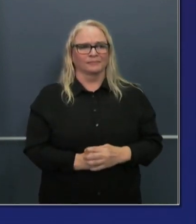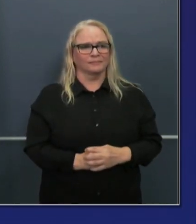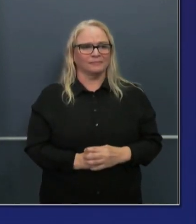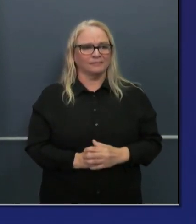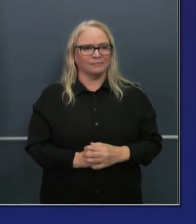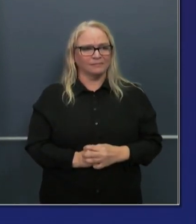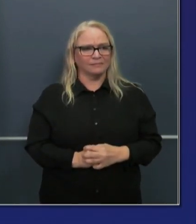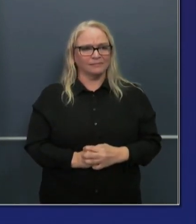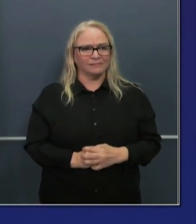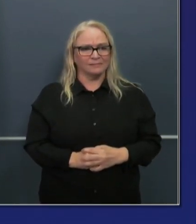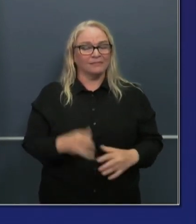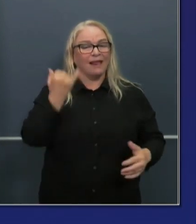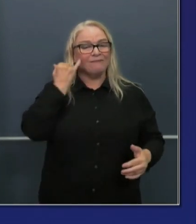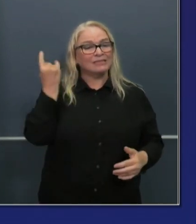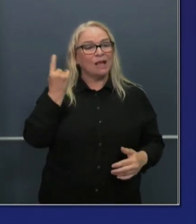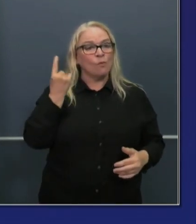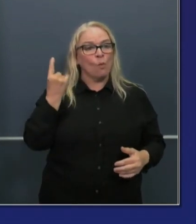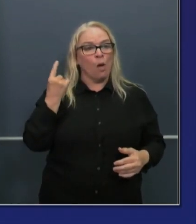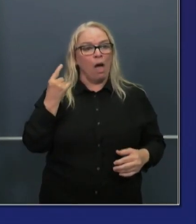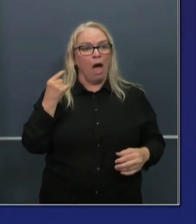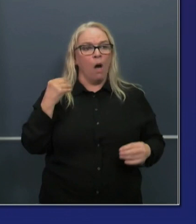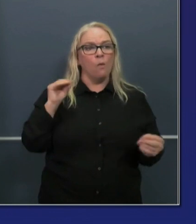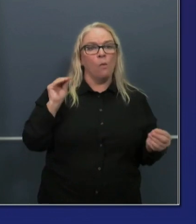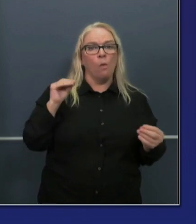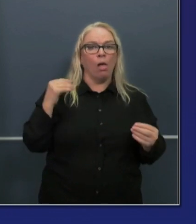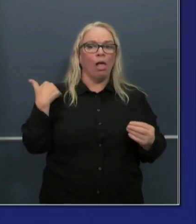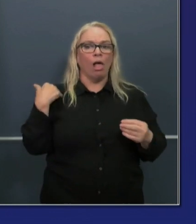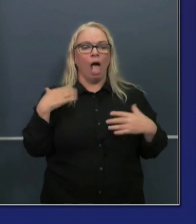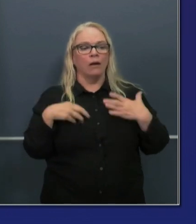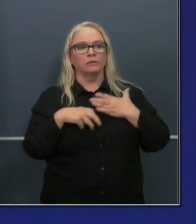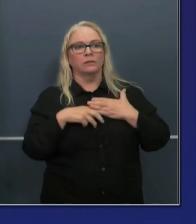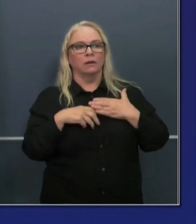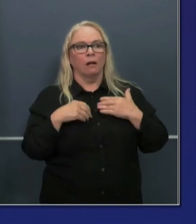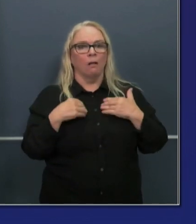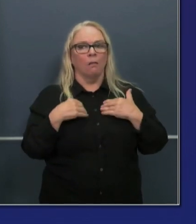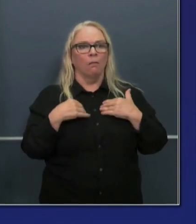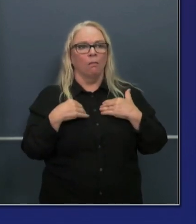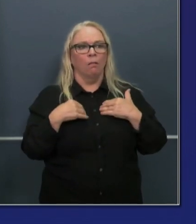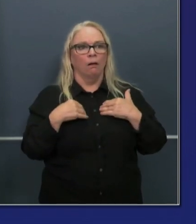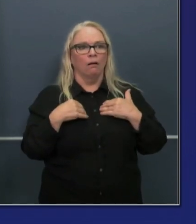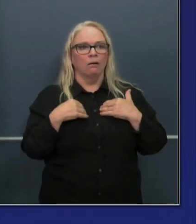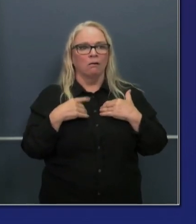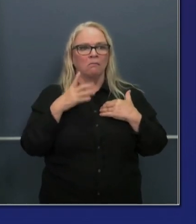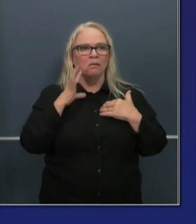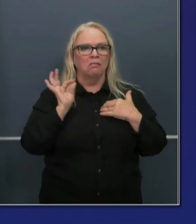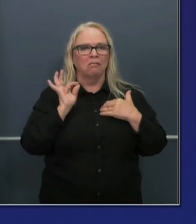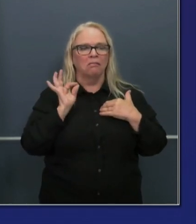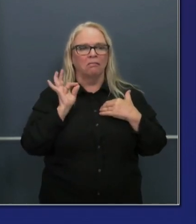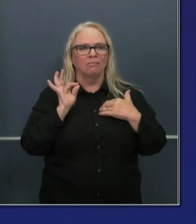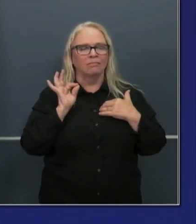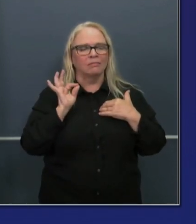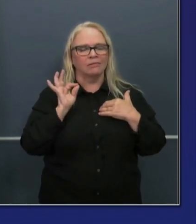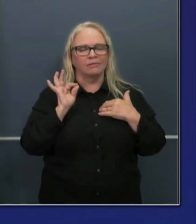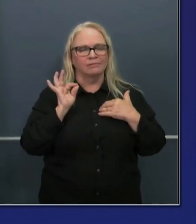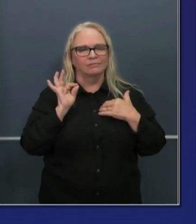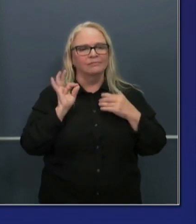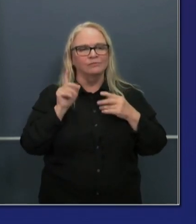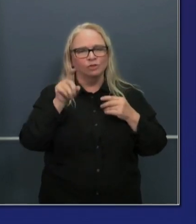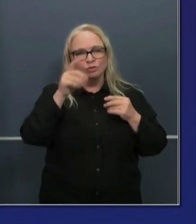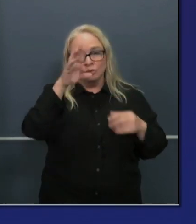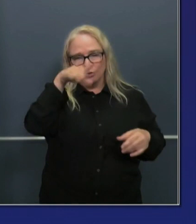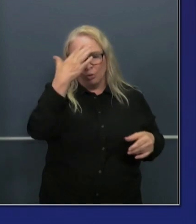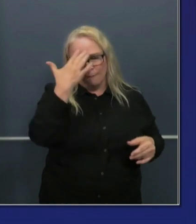you and write a citation doesn't mean you shouldn't do the right thing. You know, we know better. We were taught better. That's what